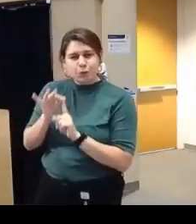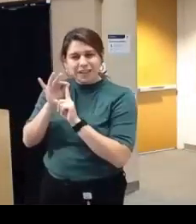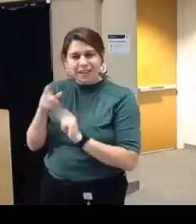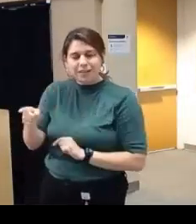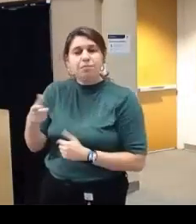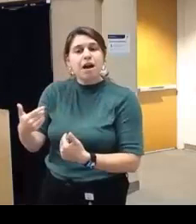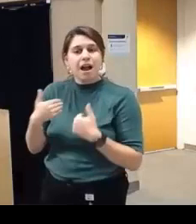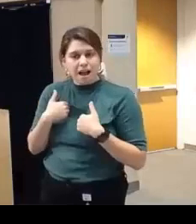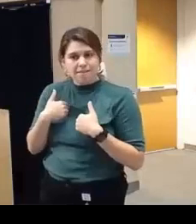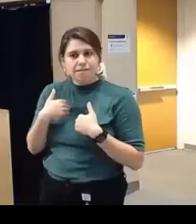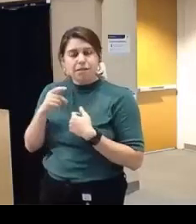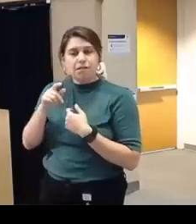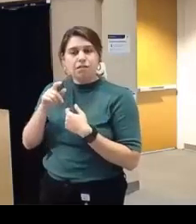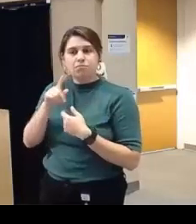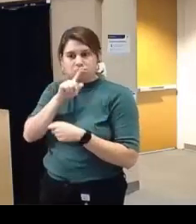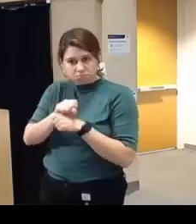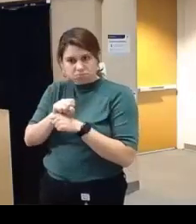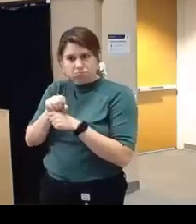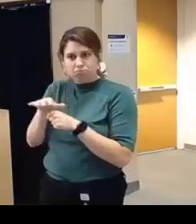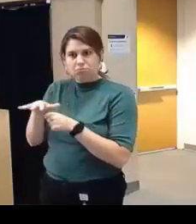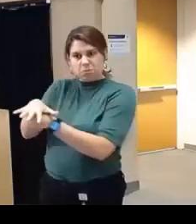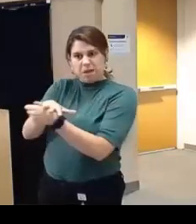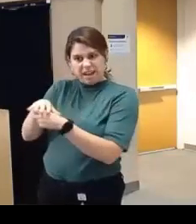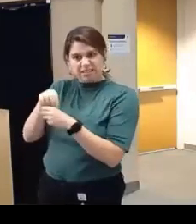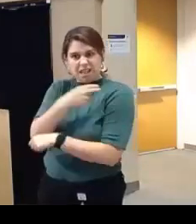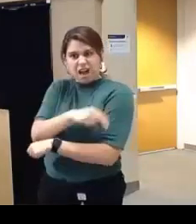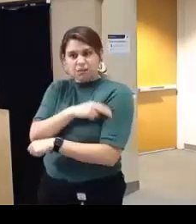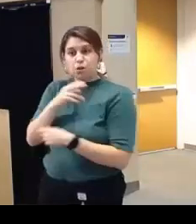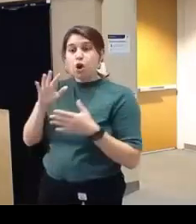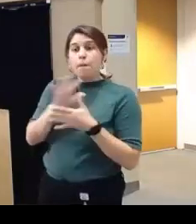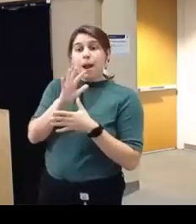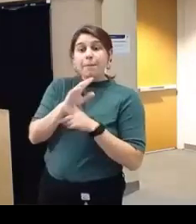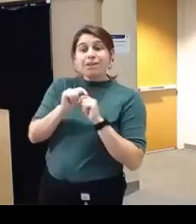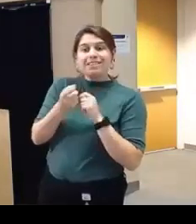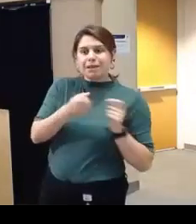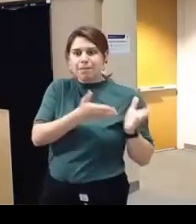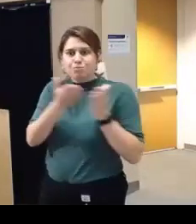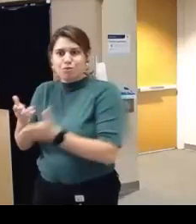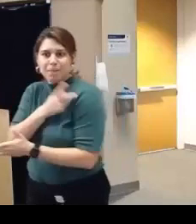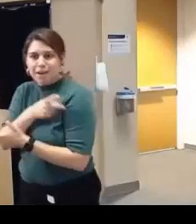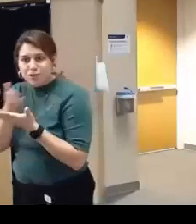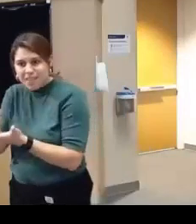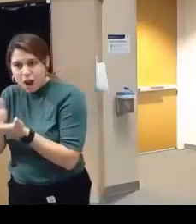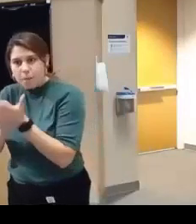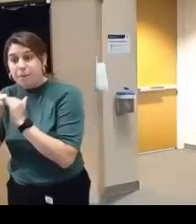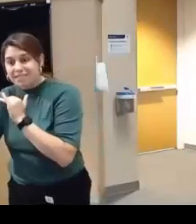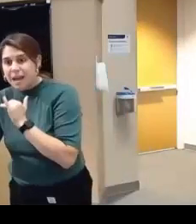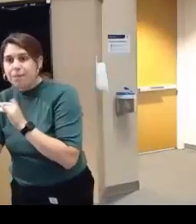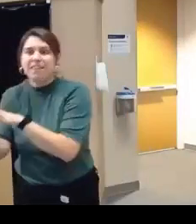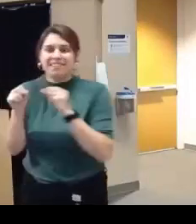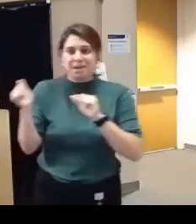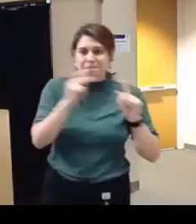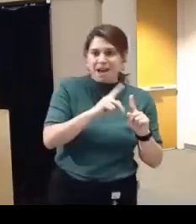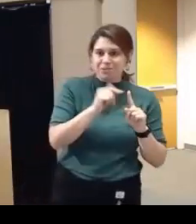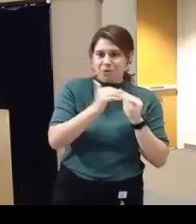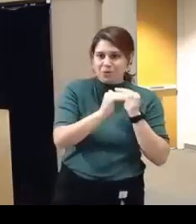they have a space in the hospital that primary teams can move through. They can bring their patient there, stabilize them, and then take them back.